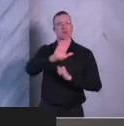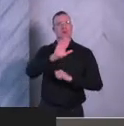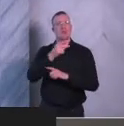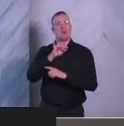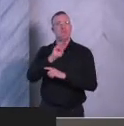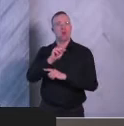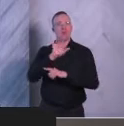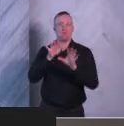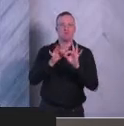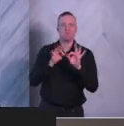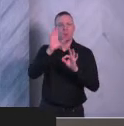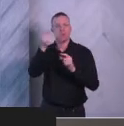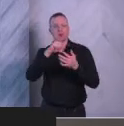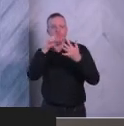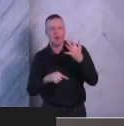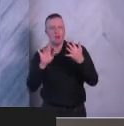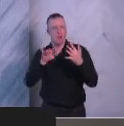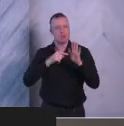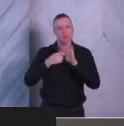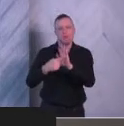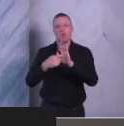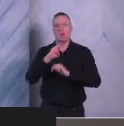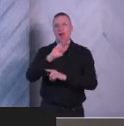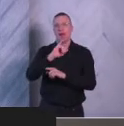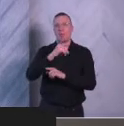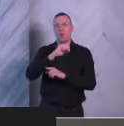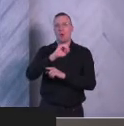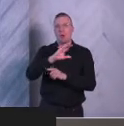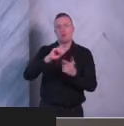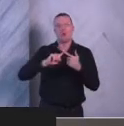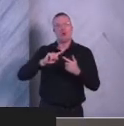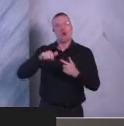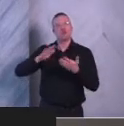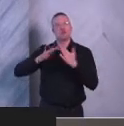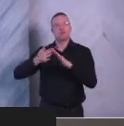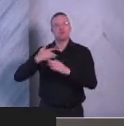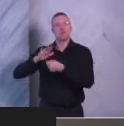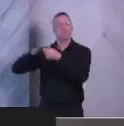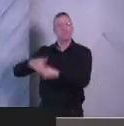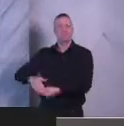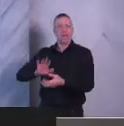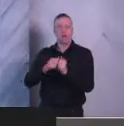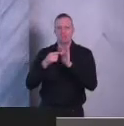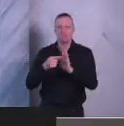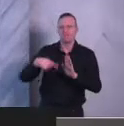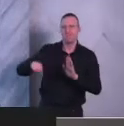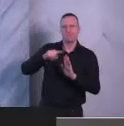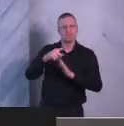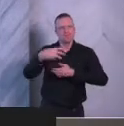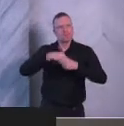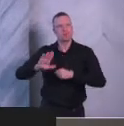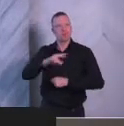support BIPOC and underrepresented communities over the next 4 years and get a chance to hear from some of